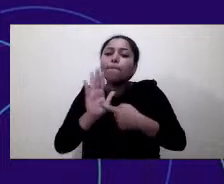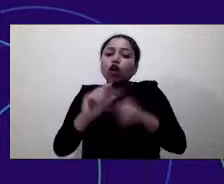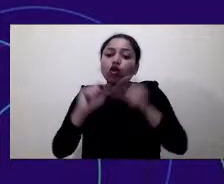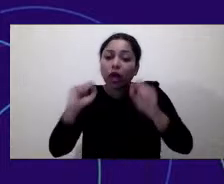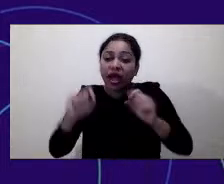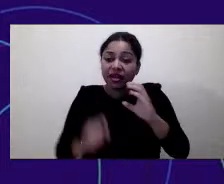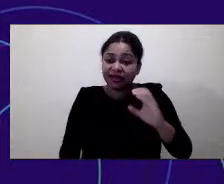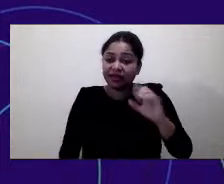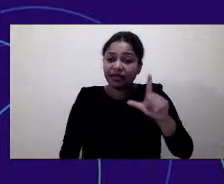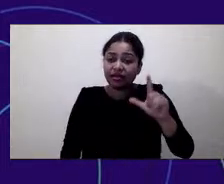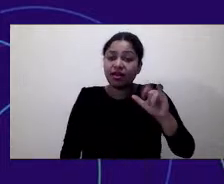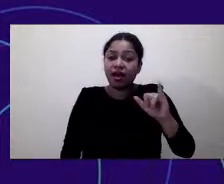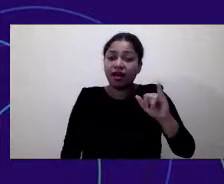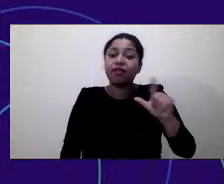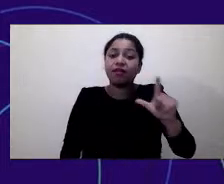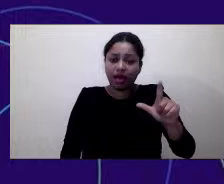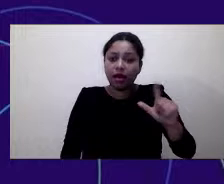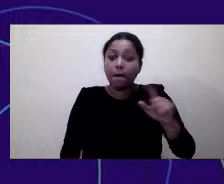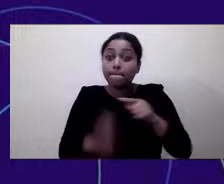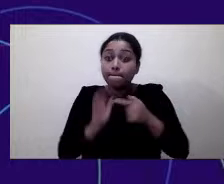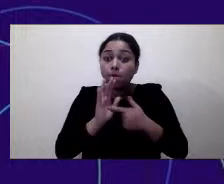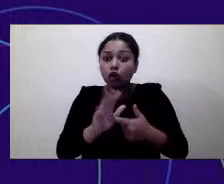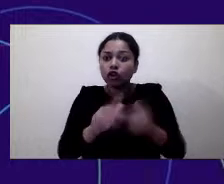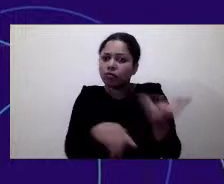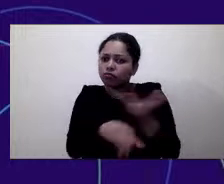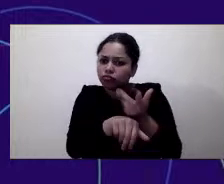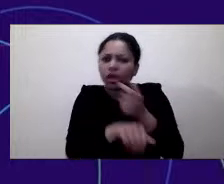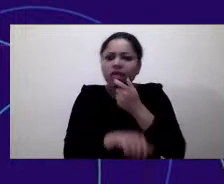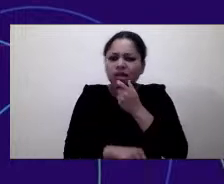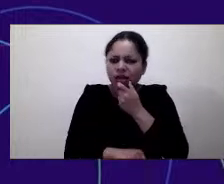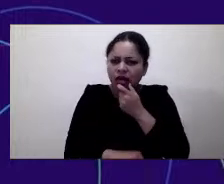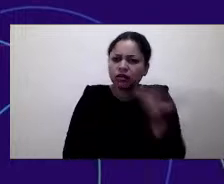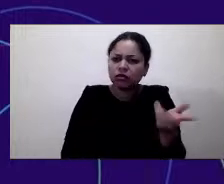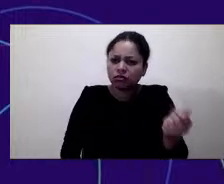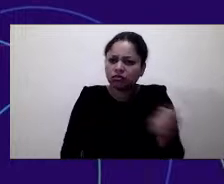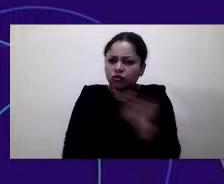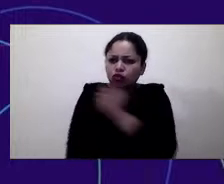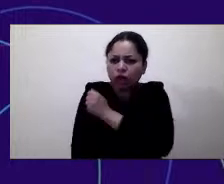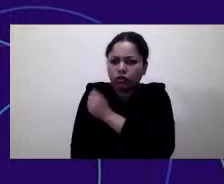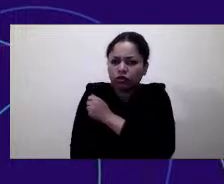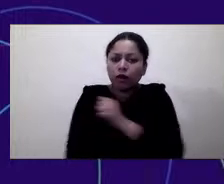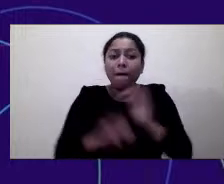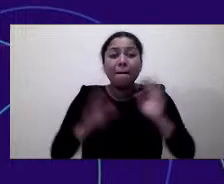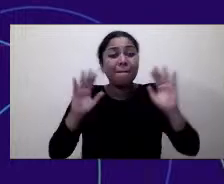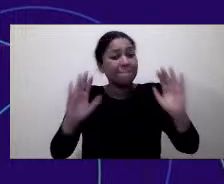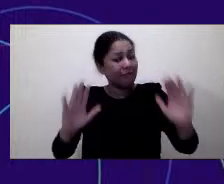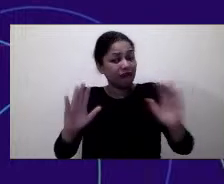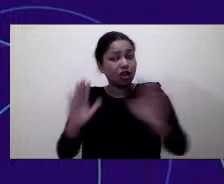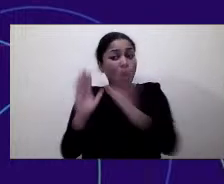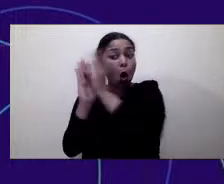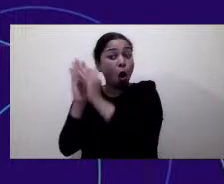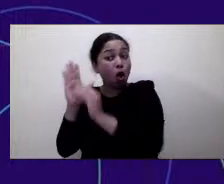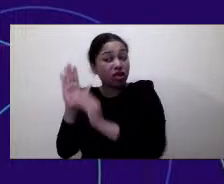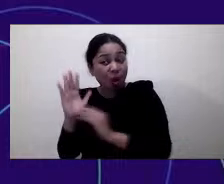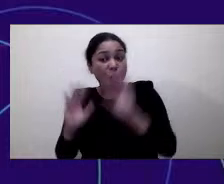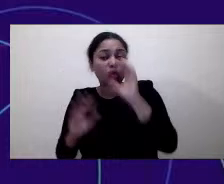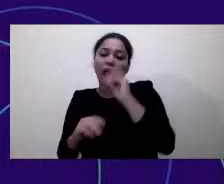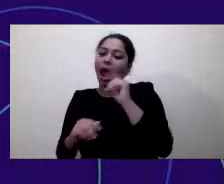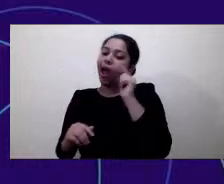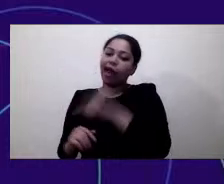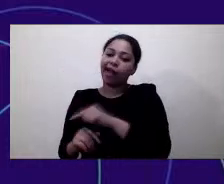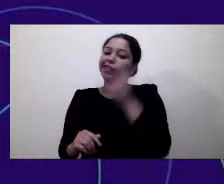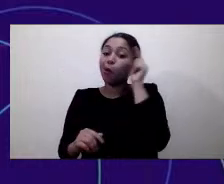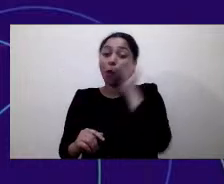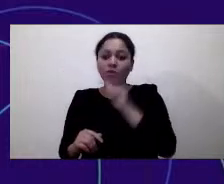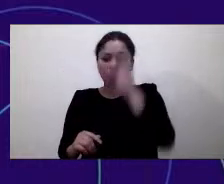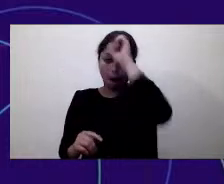of the English proficiency of students, but not necessarily an increase in the level they